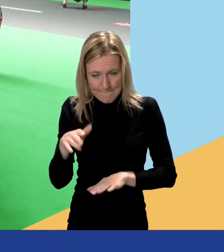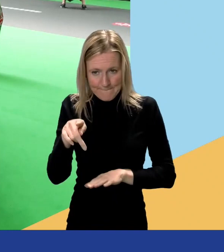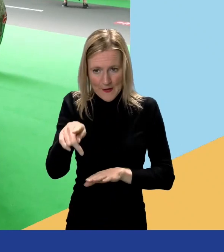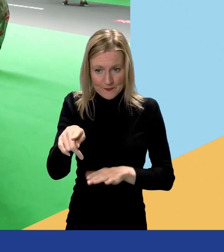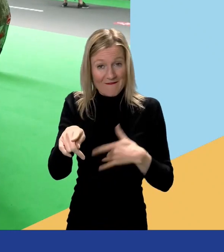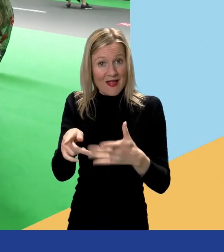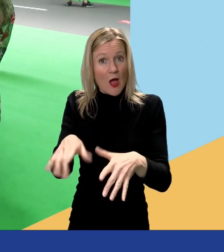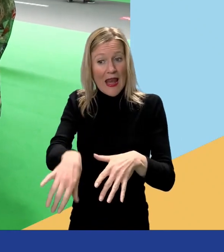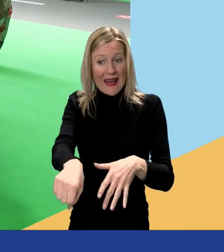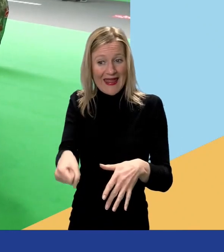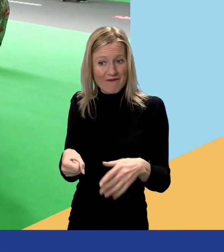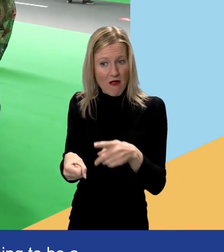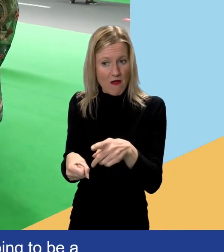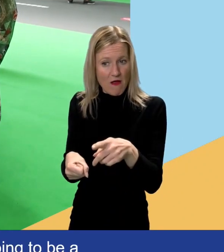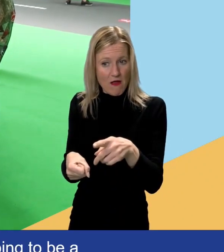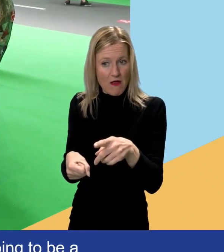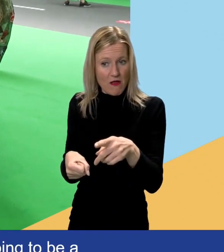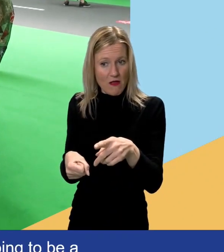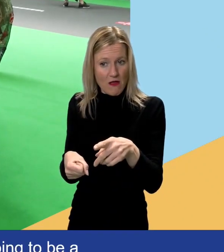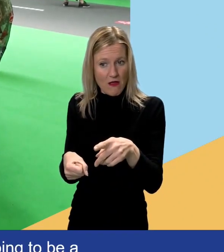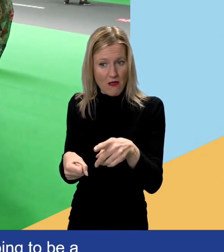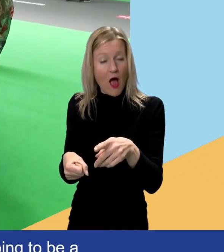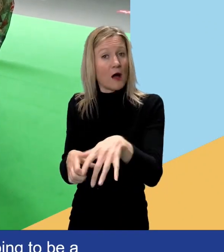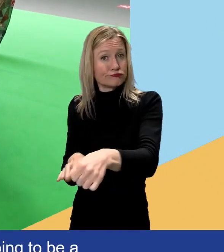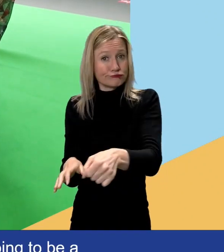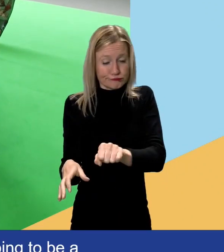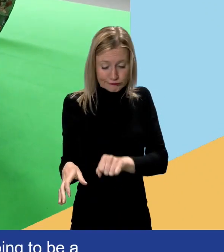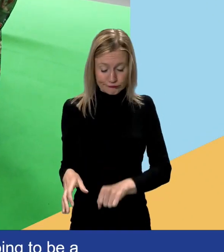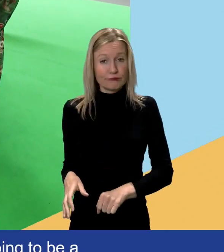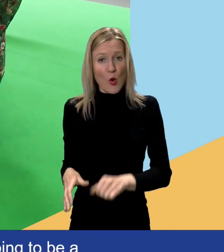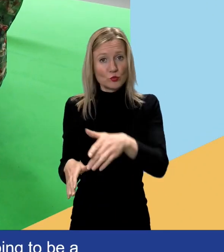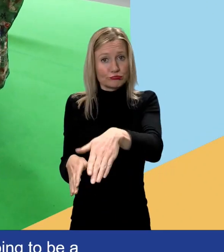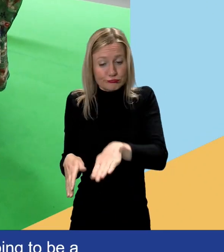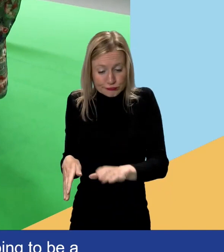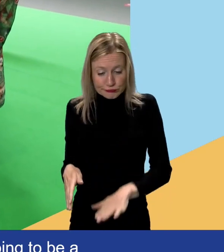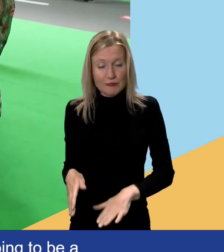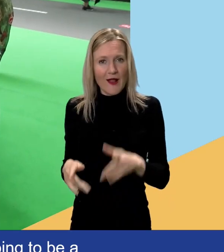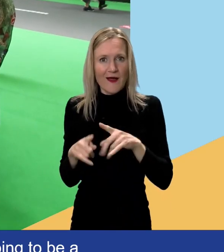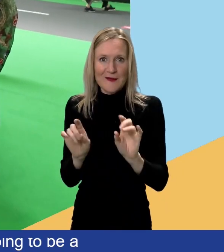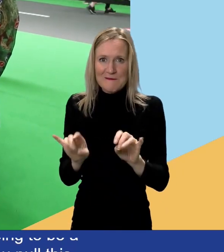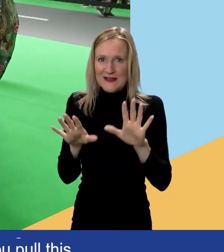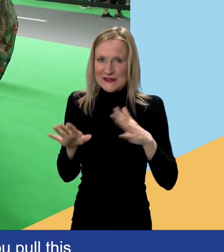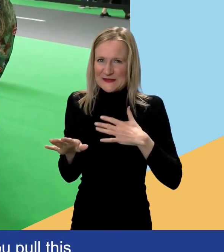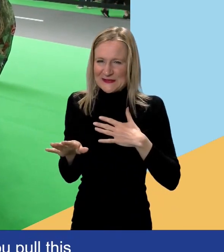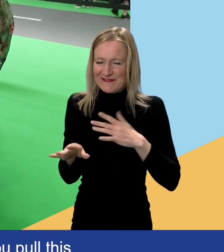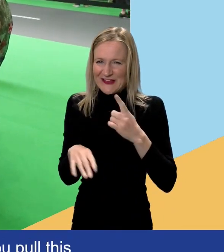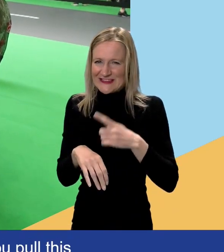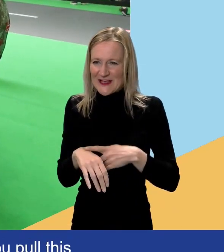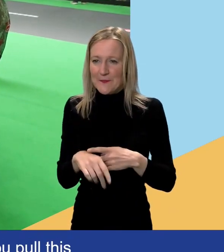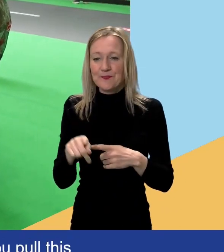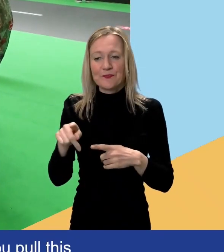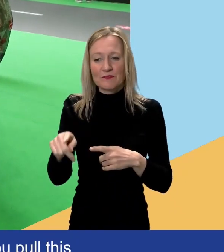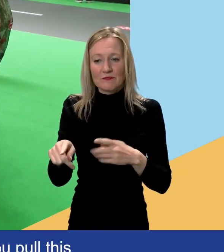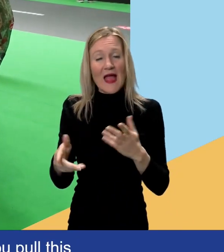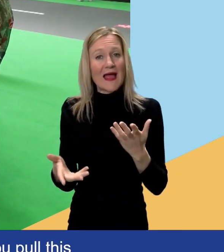pull this lever down here and deploy the ramp. Oh, yeah, definitely. And yes, like magic, it worked first time. It is a counterbalance